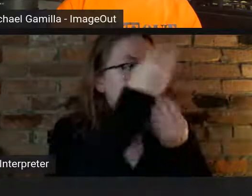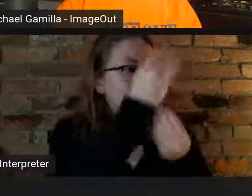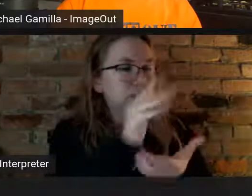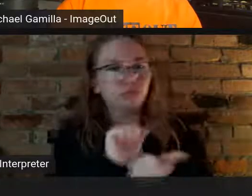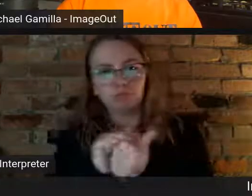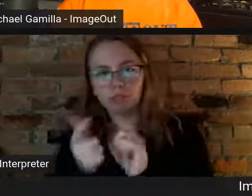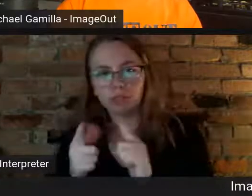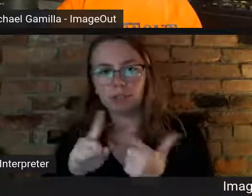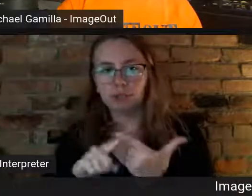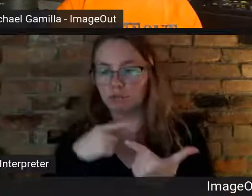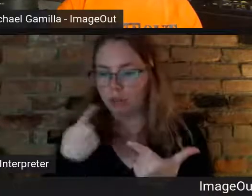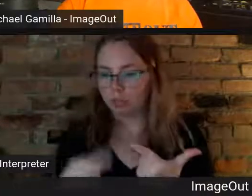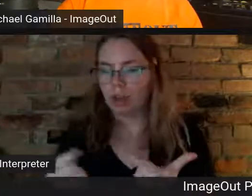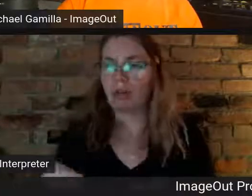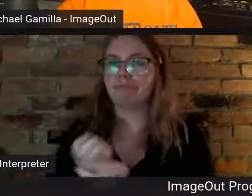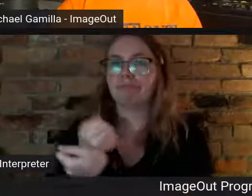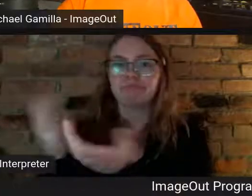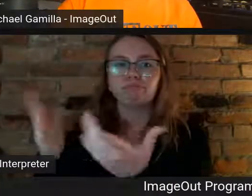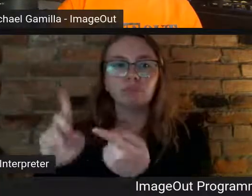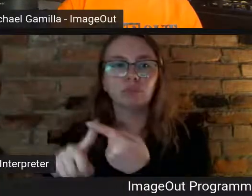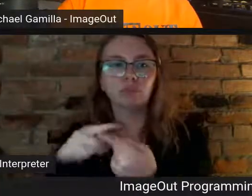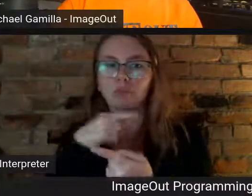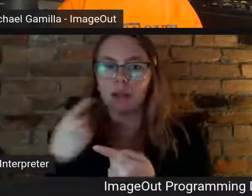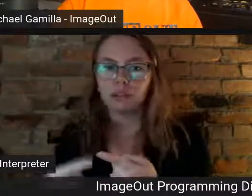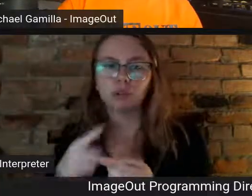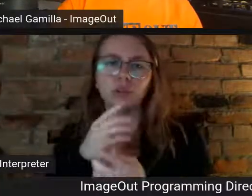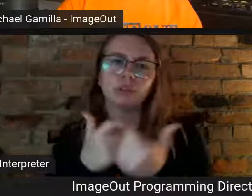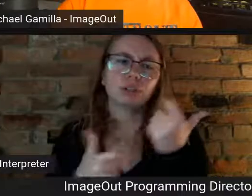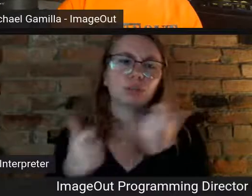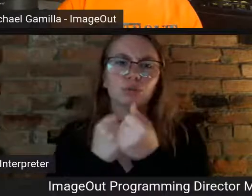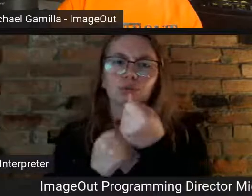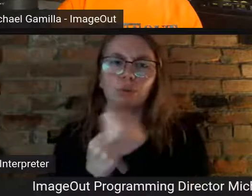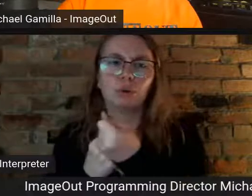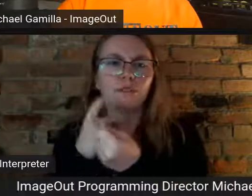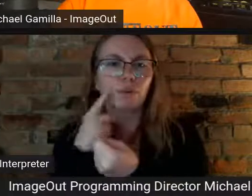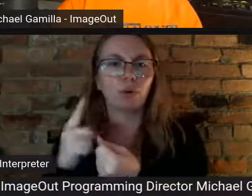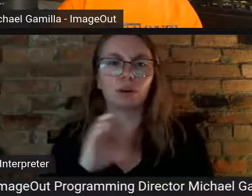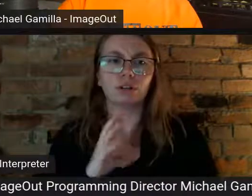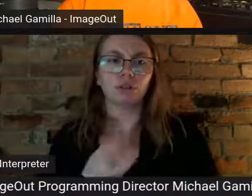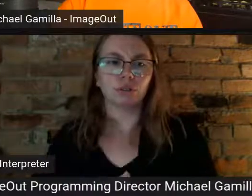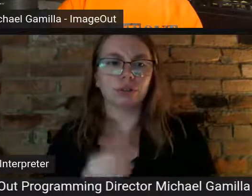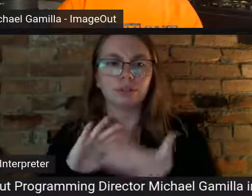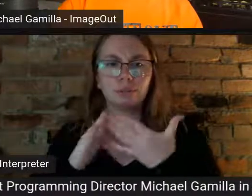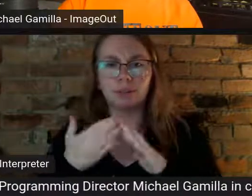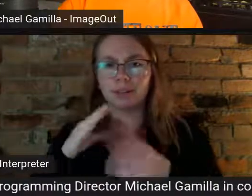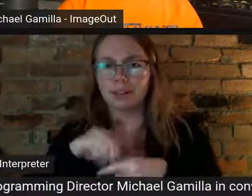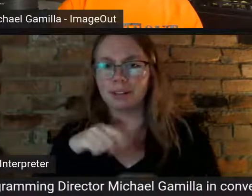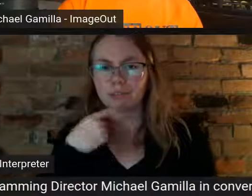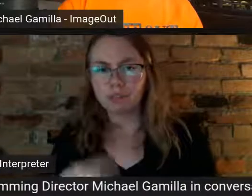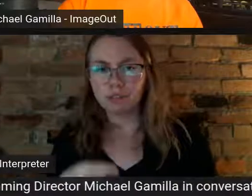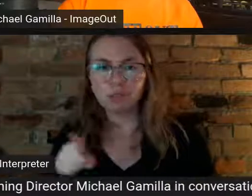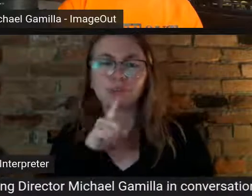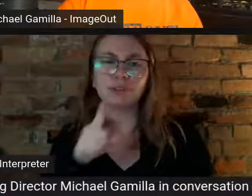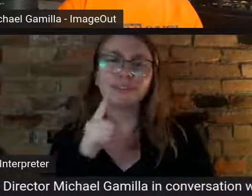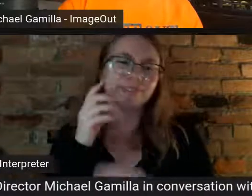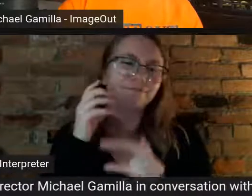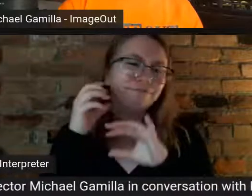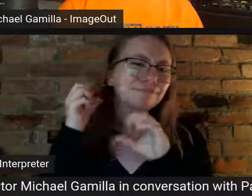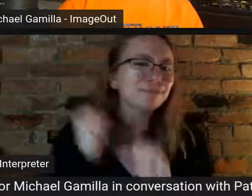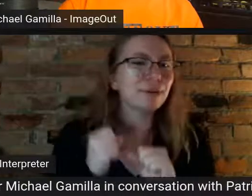of support for the trans community in Russia. And she is just so tough, so loving, really